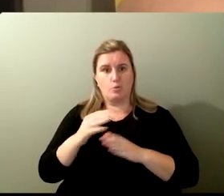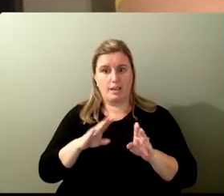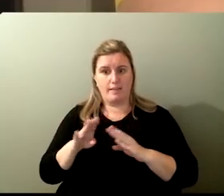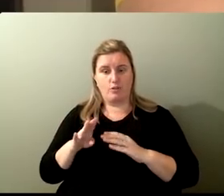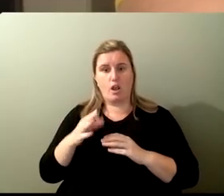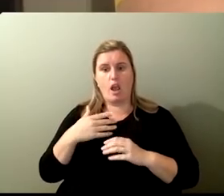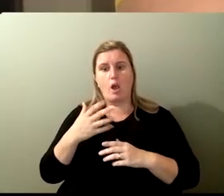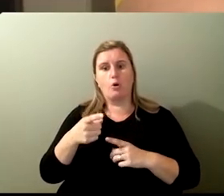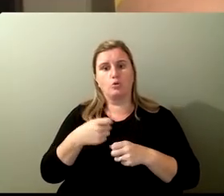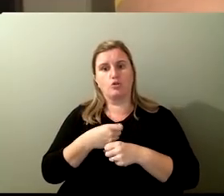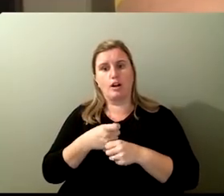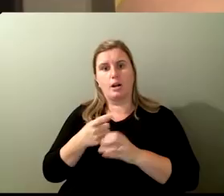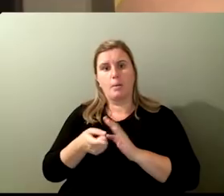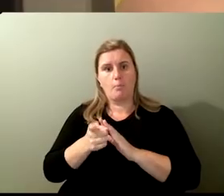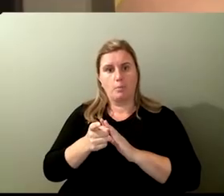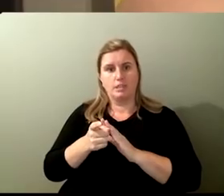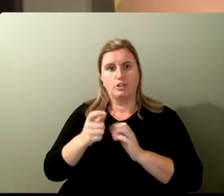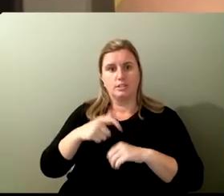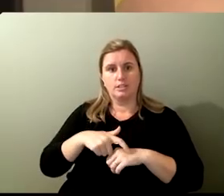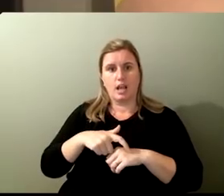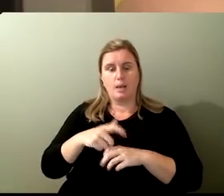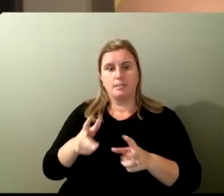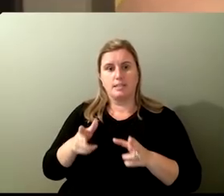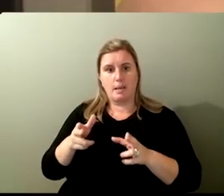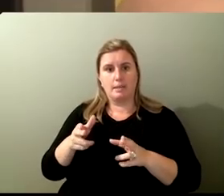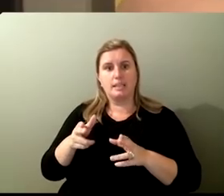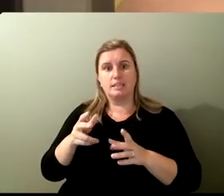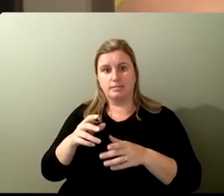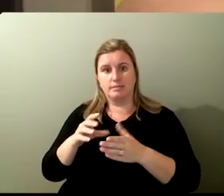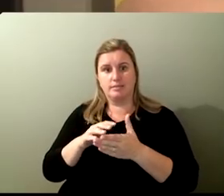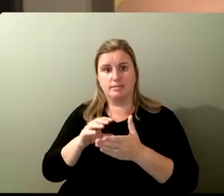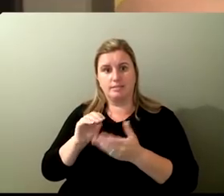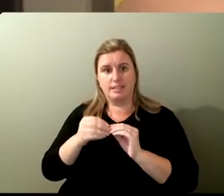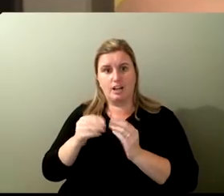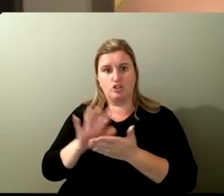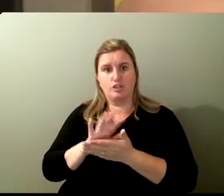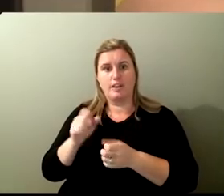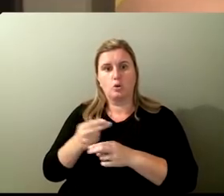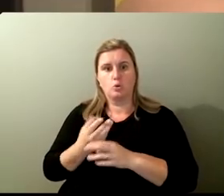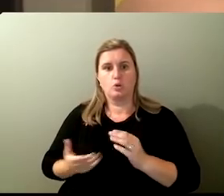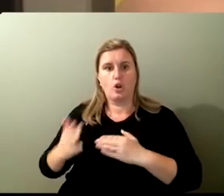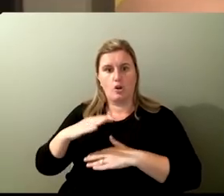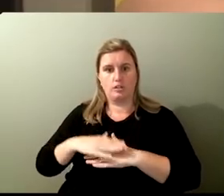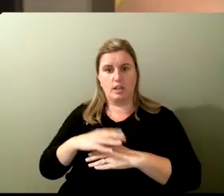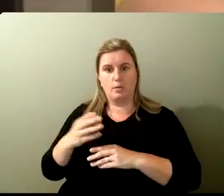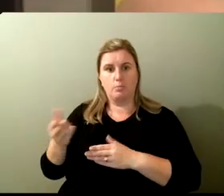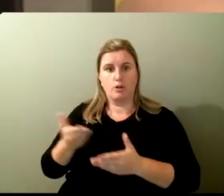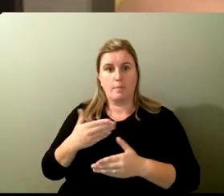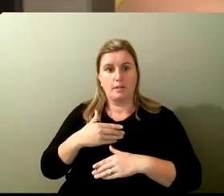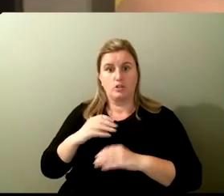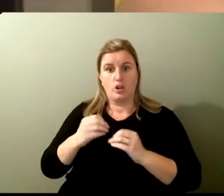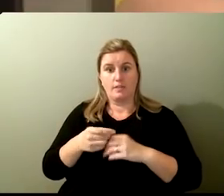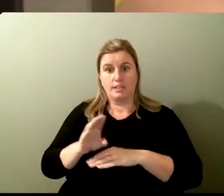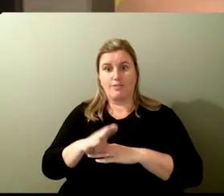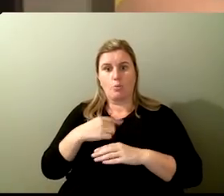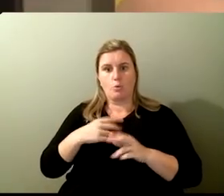want you to create a momentary time sampling data sheet that the staff can use all day. Bring it by my office this afternoon, and